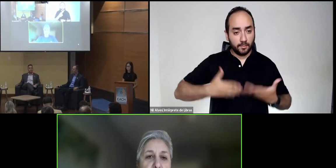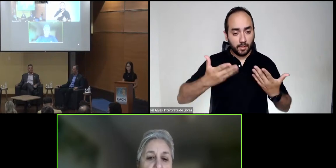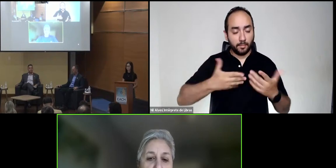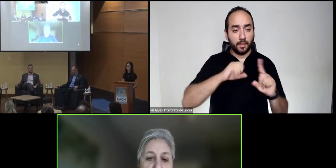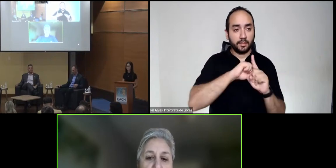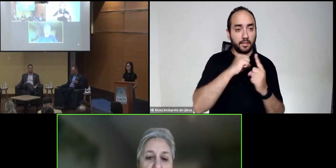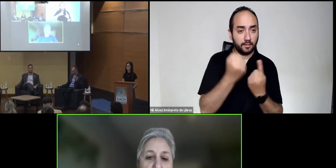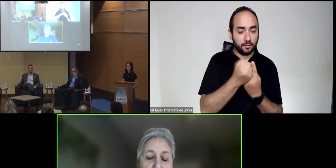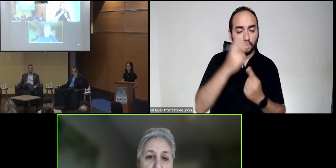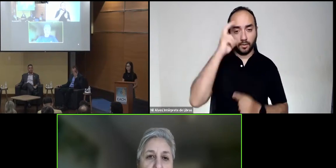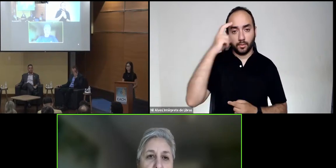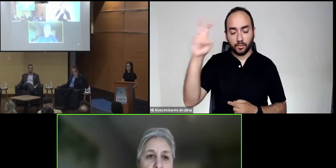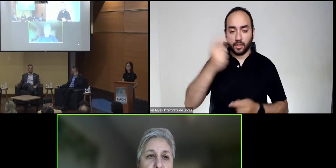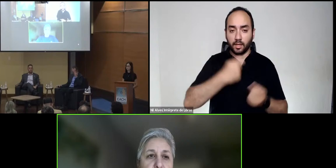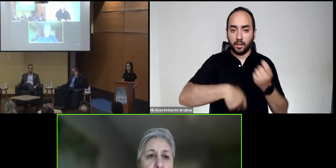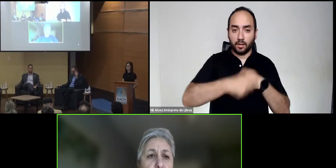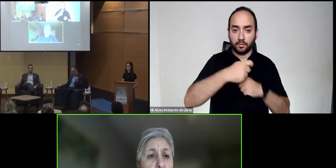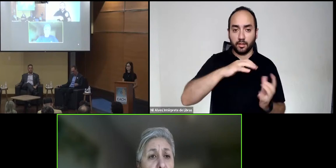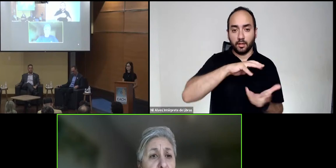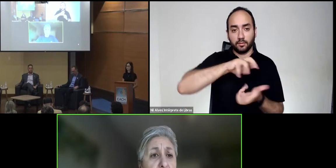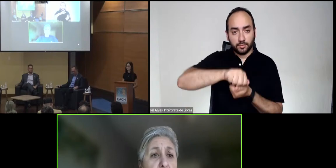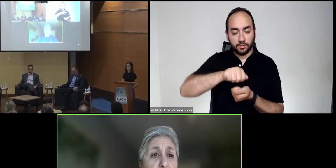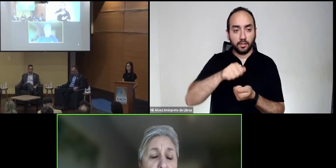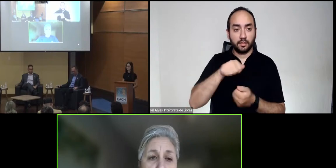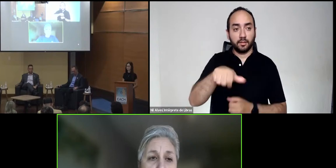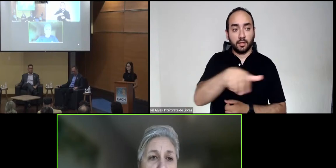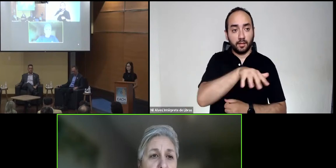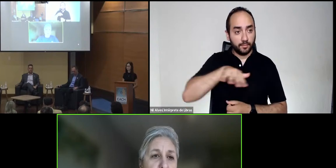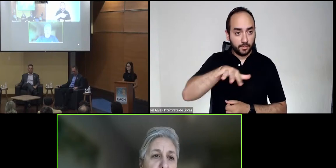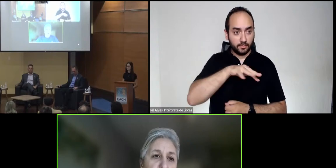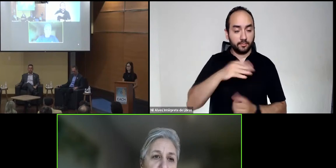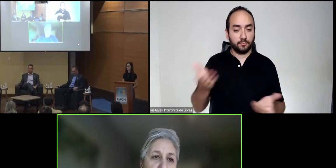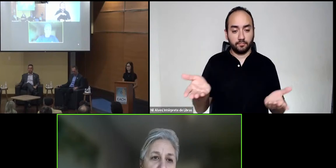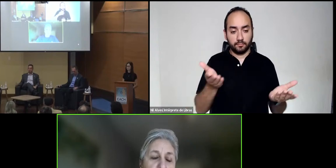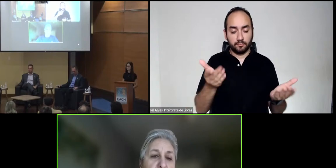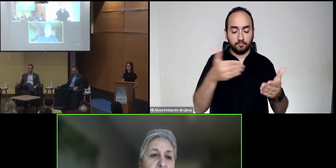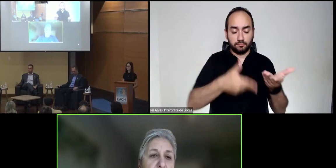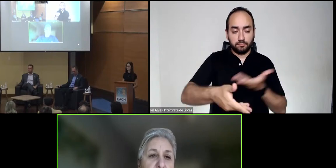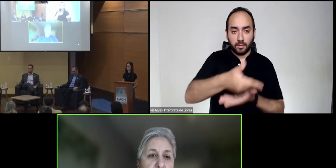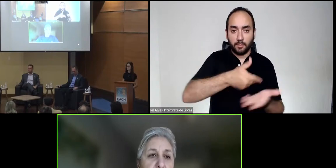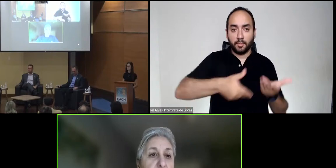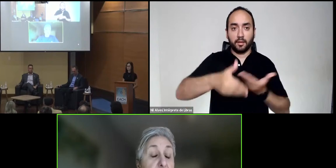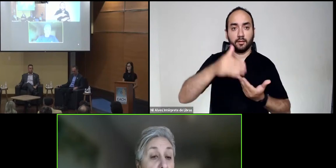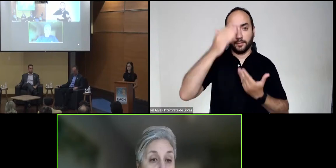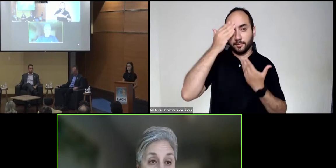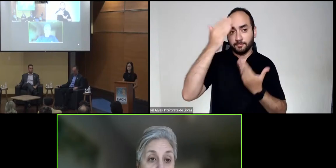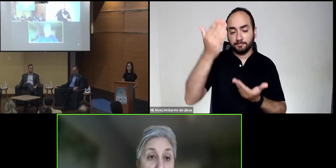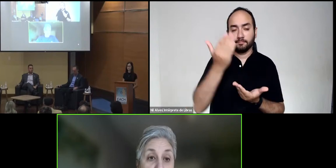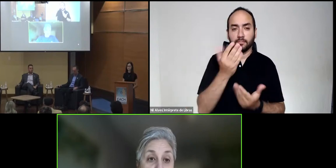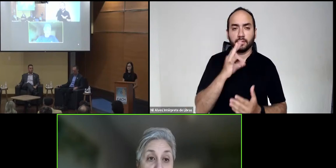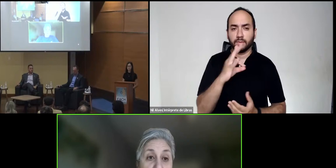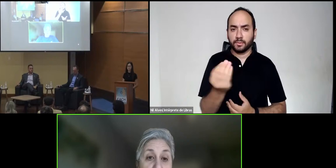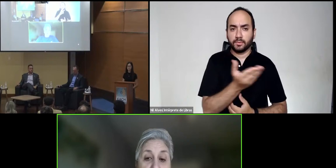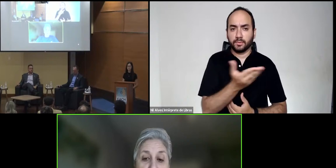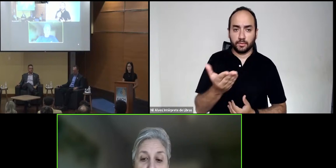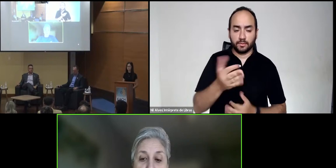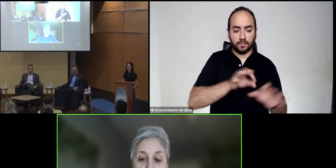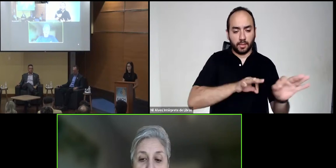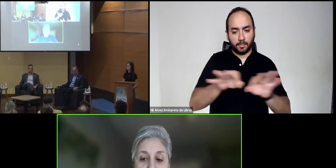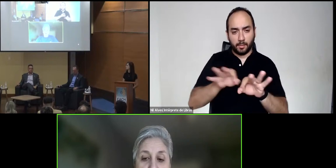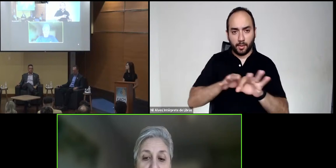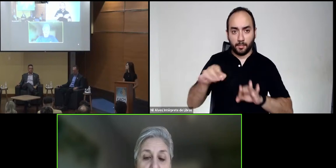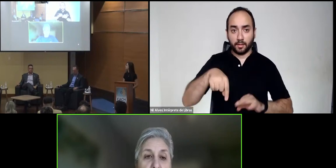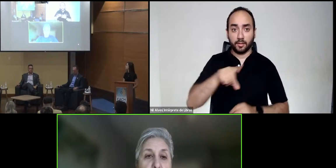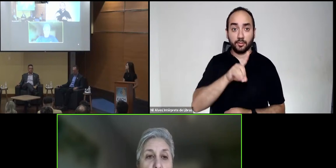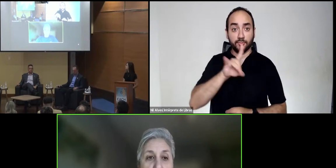environmental development. Thank you for all of those that have planned this day there in Brazil and for